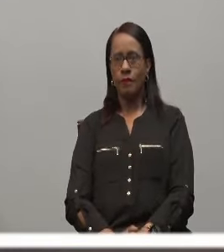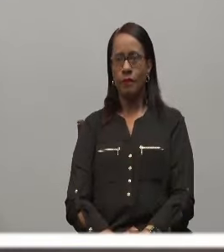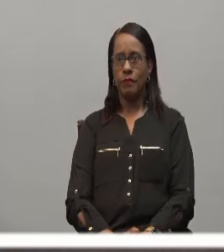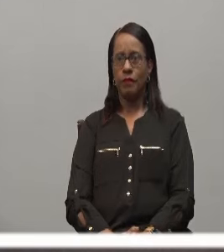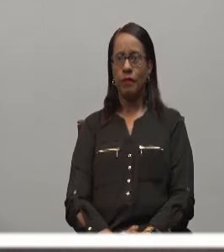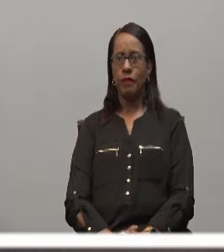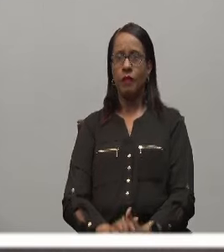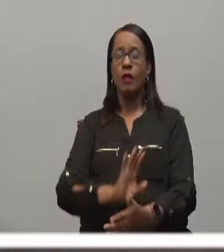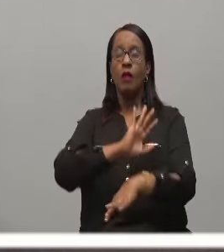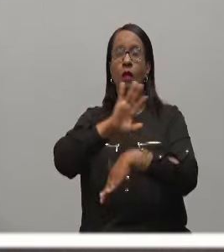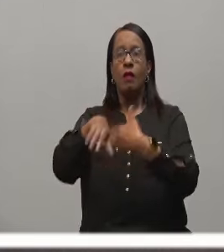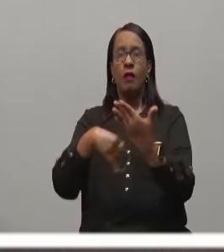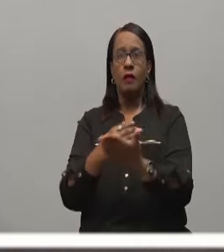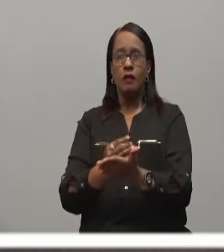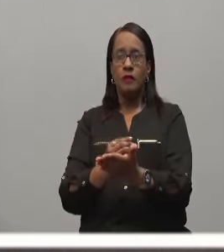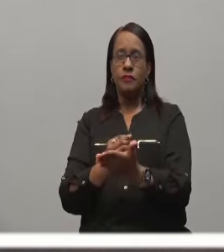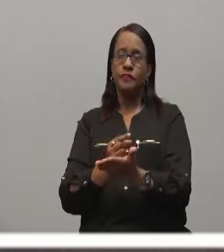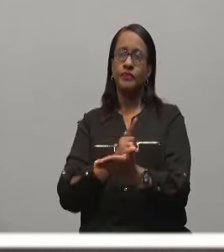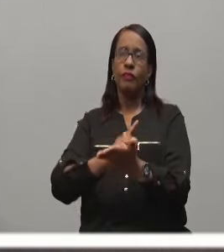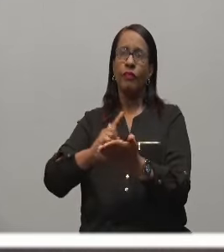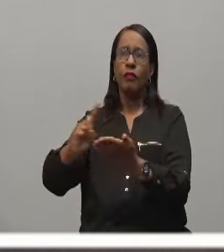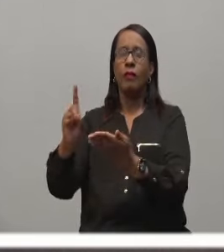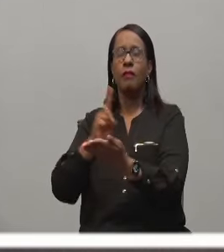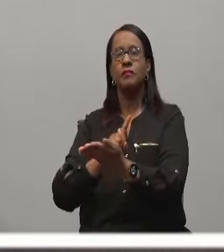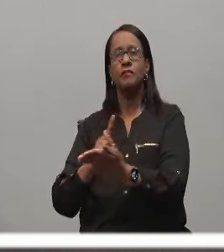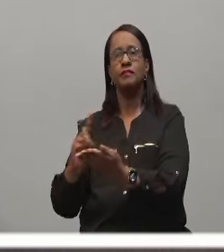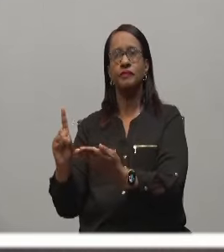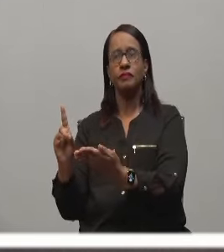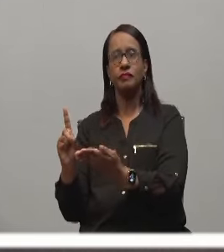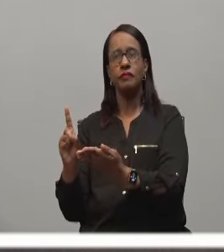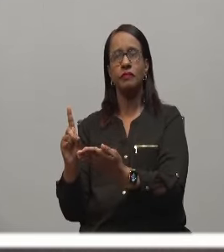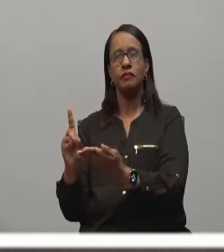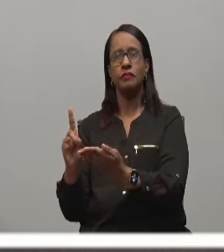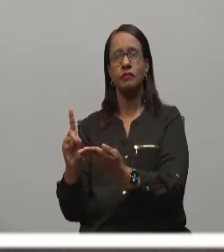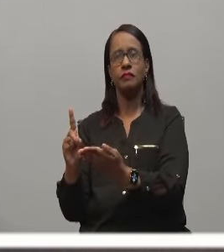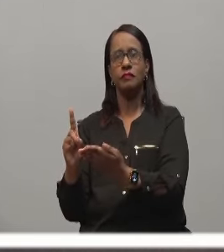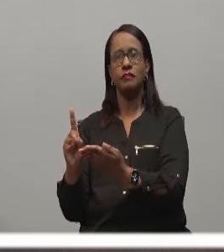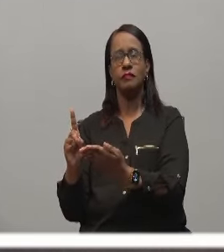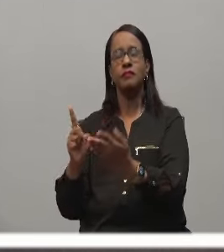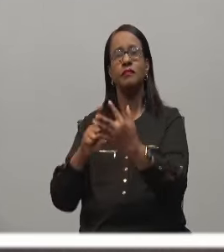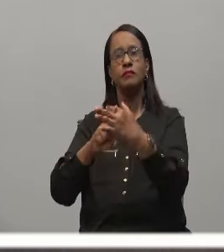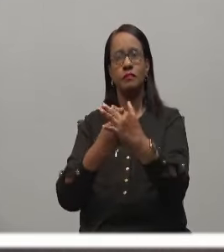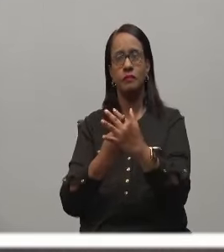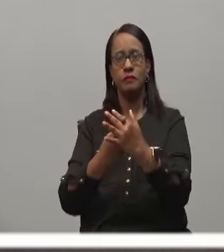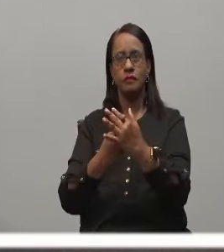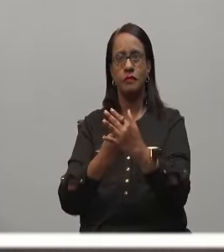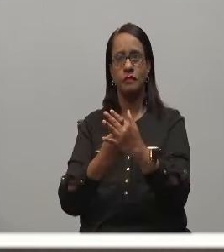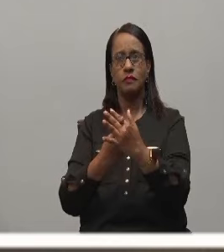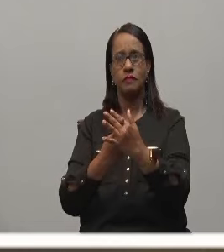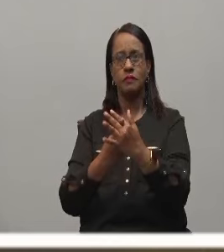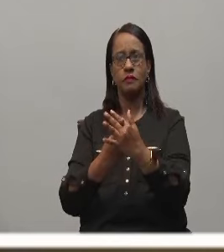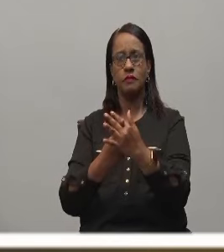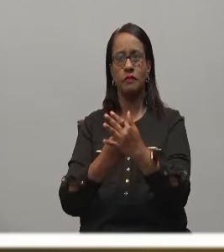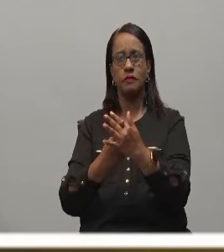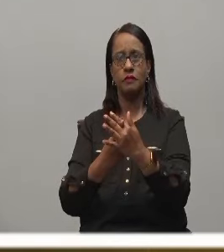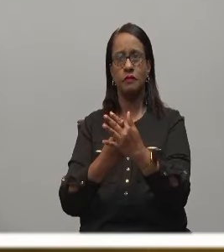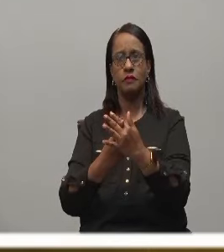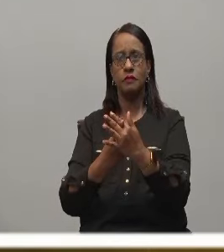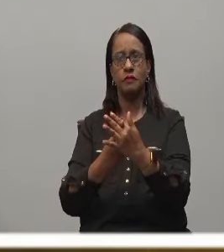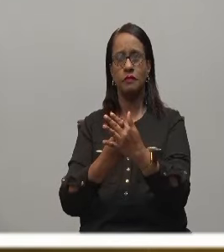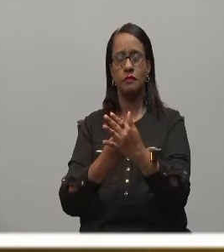All these weeks after starting, and we're still in Mark chapter 1. Eh? We haven't gone past Mark chapter